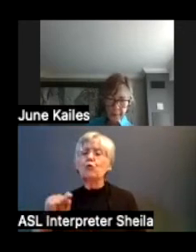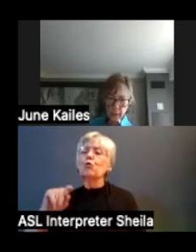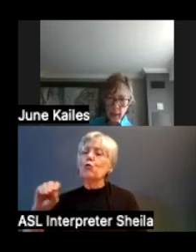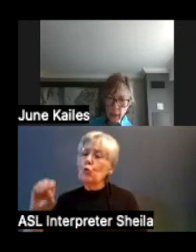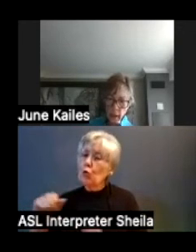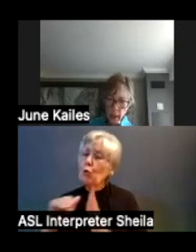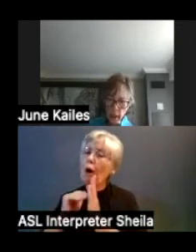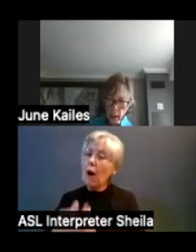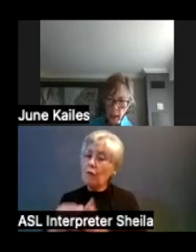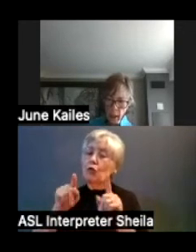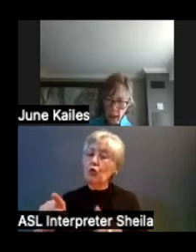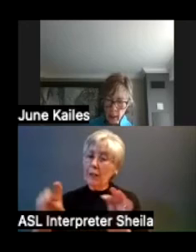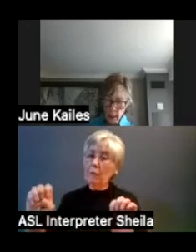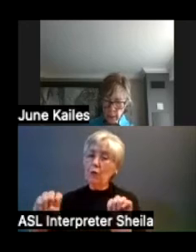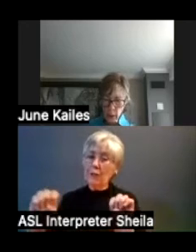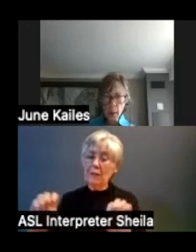emergencies.